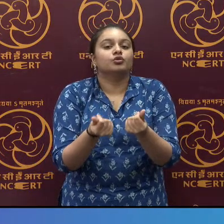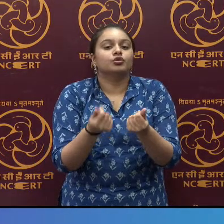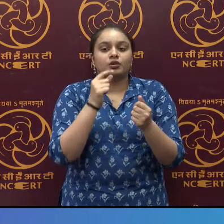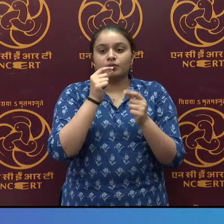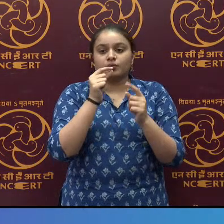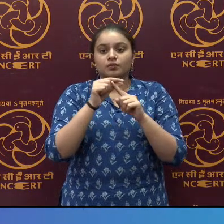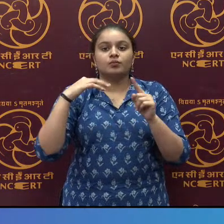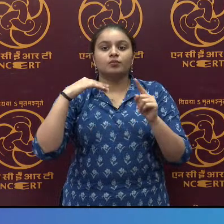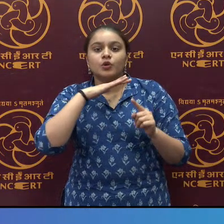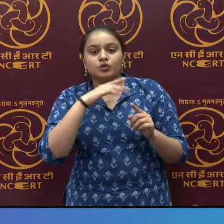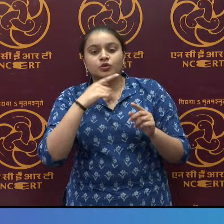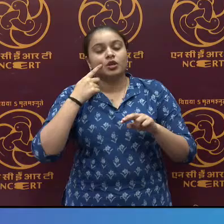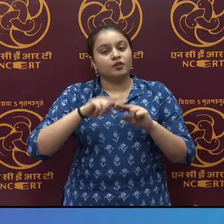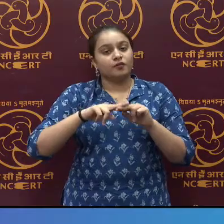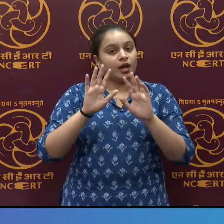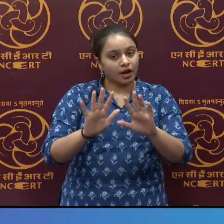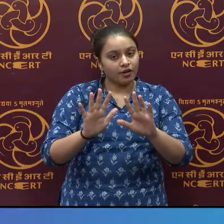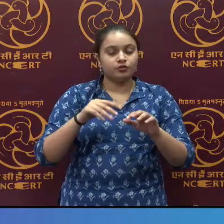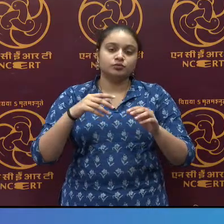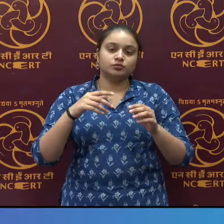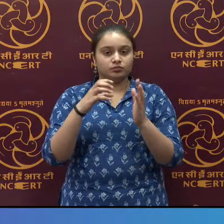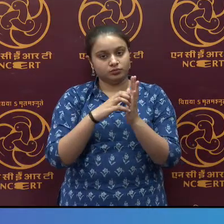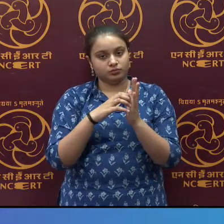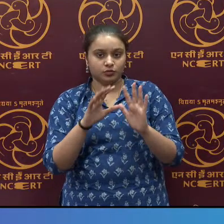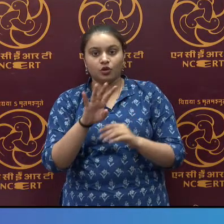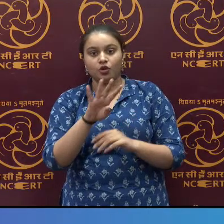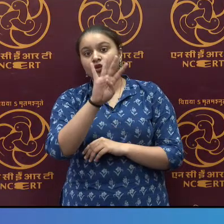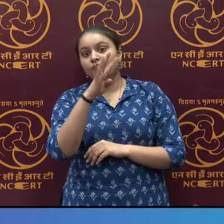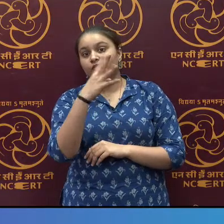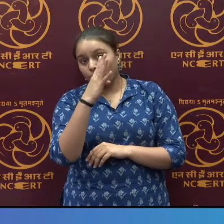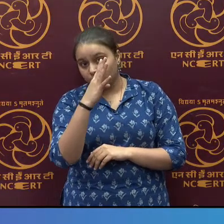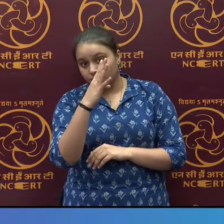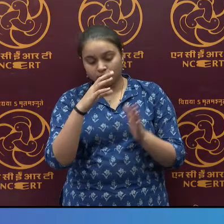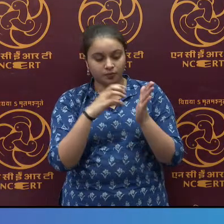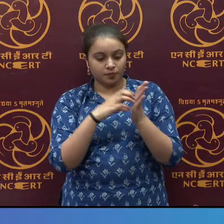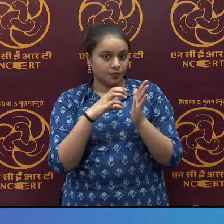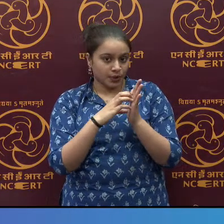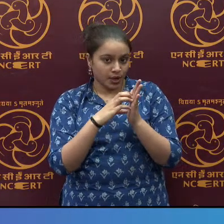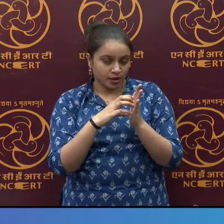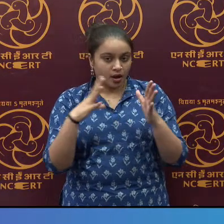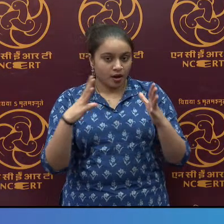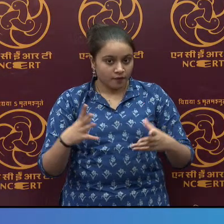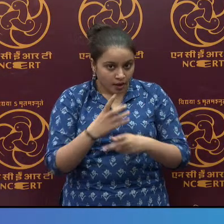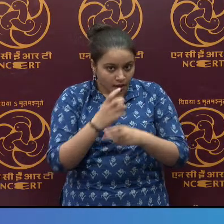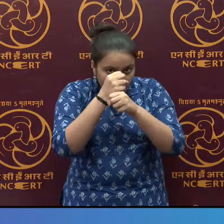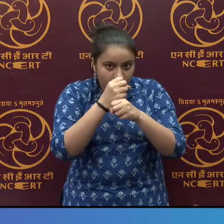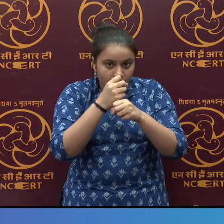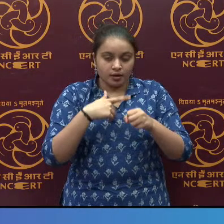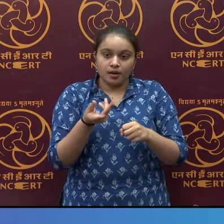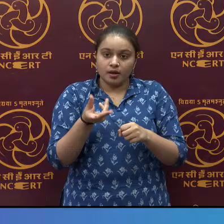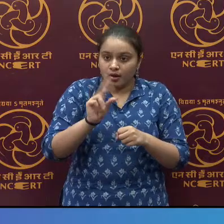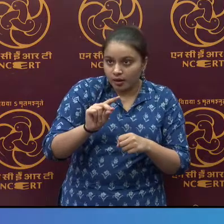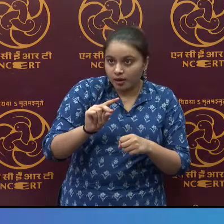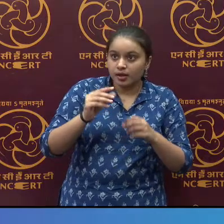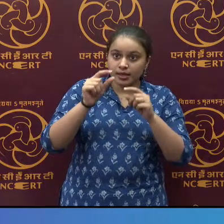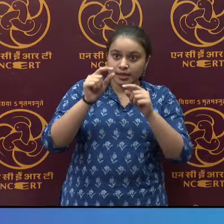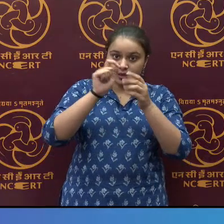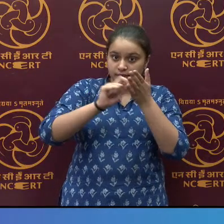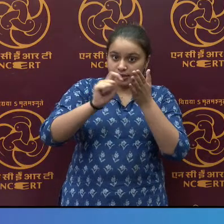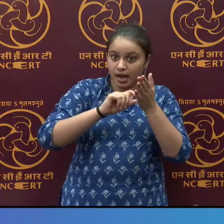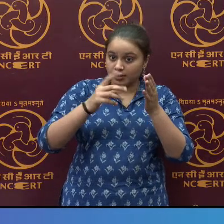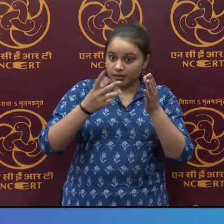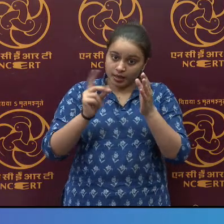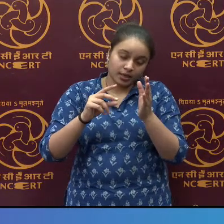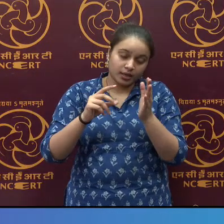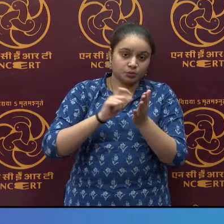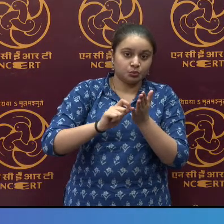pollution, if any. In fourth paragraph or the concluding paragraph, we do not repeat what is already written,